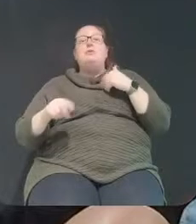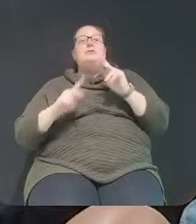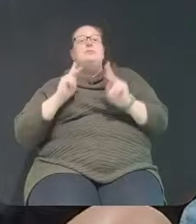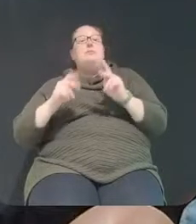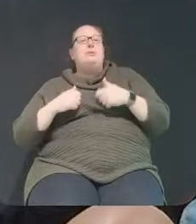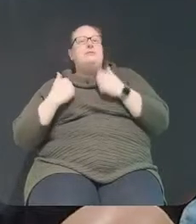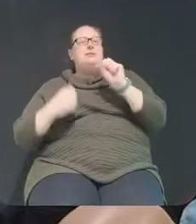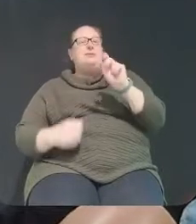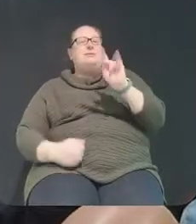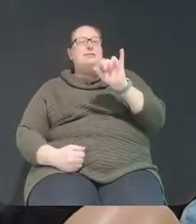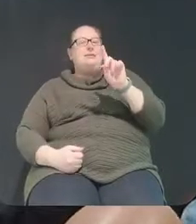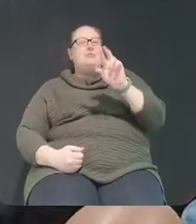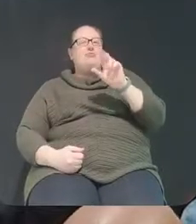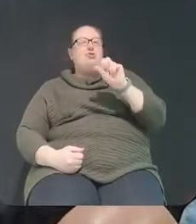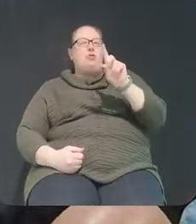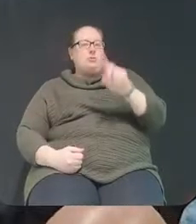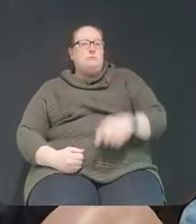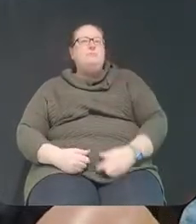community.